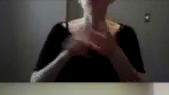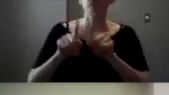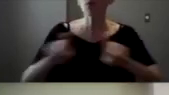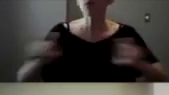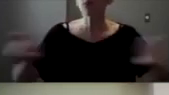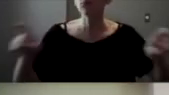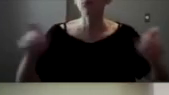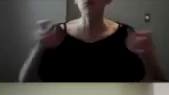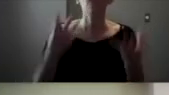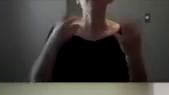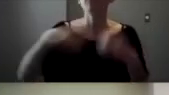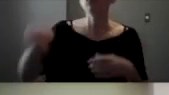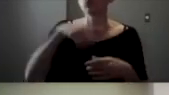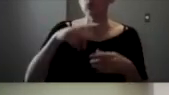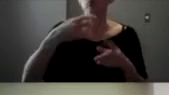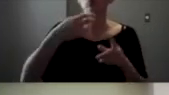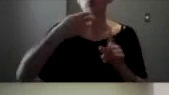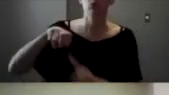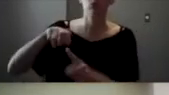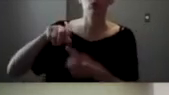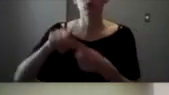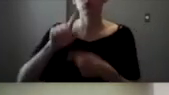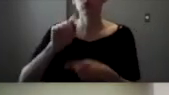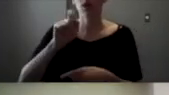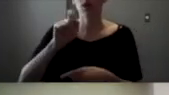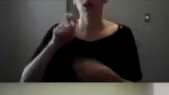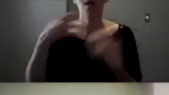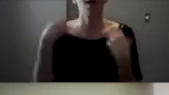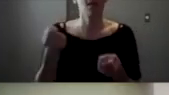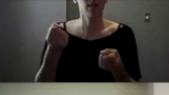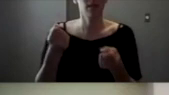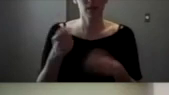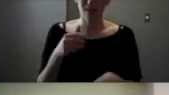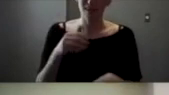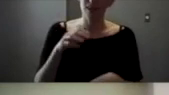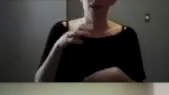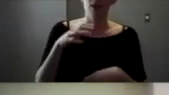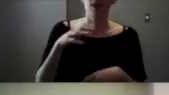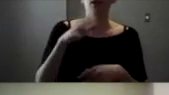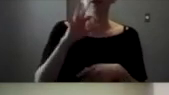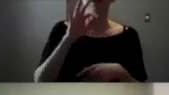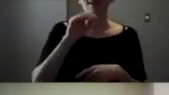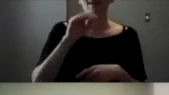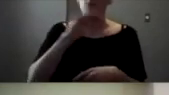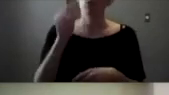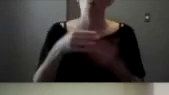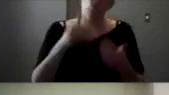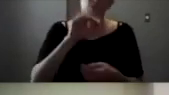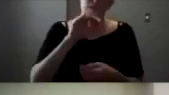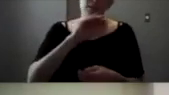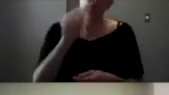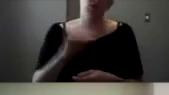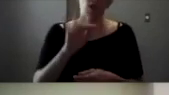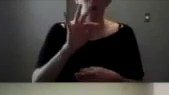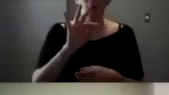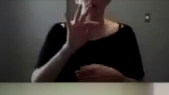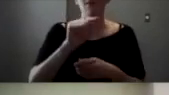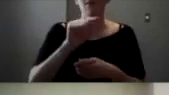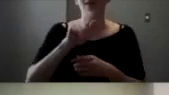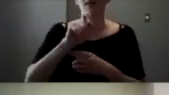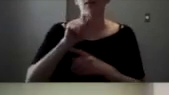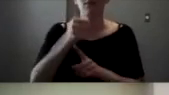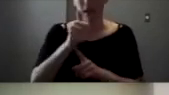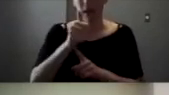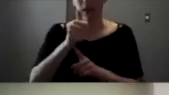telehealth, and almost 90% of family planning clinics in the Title X network are providing either some or all of